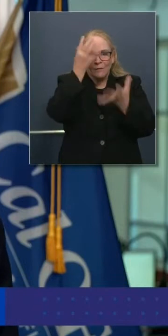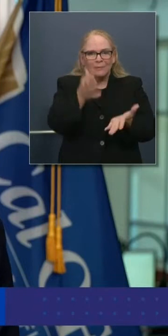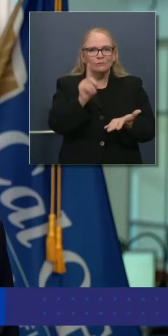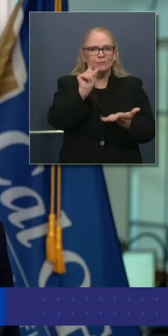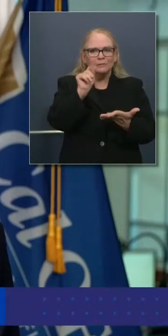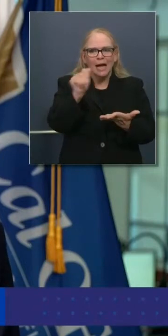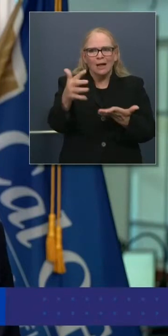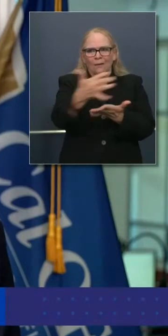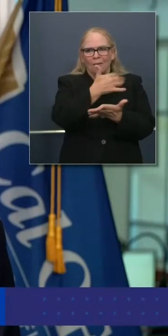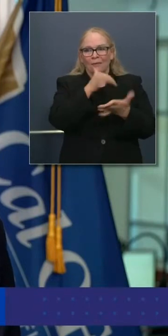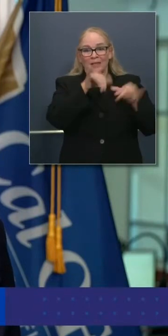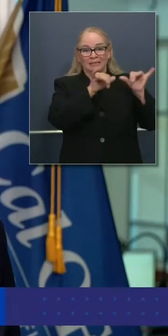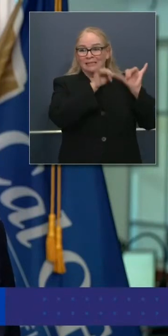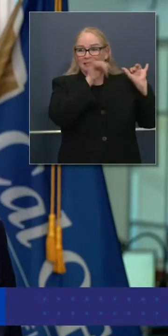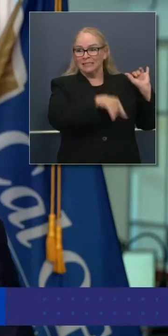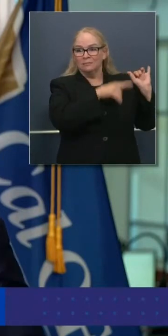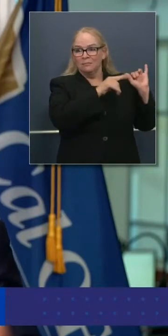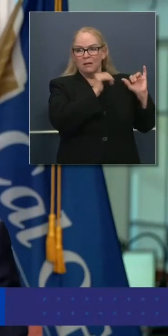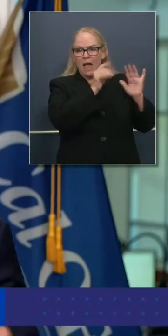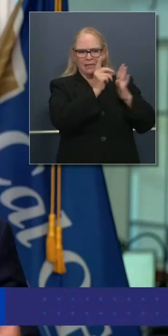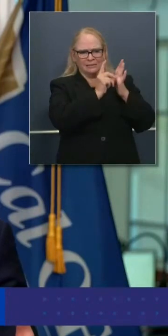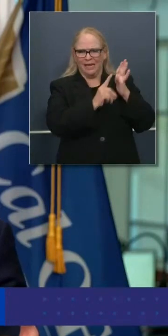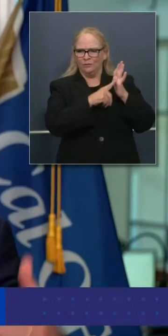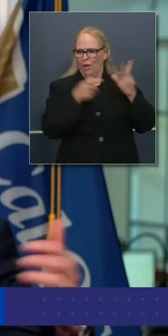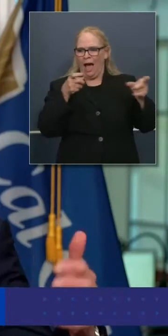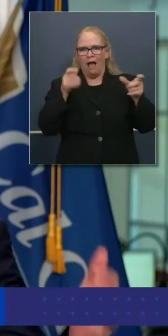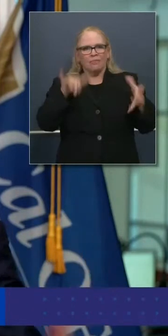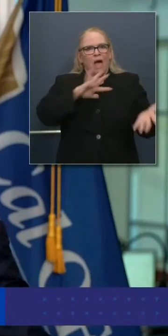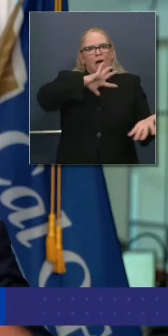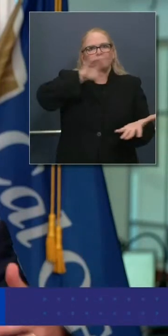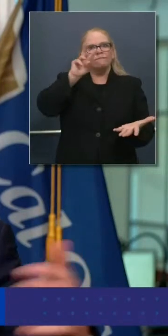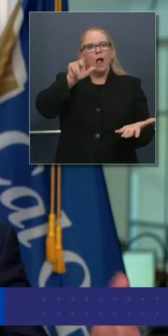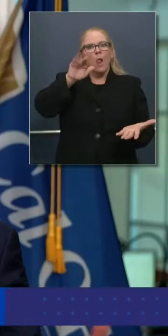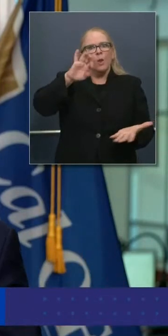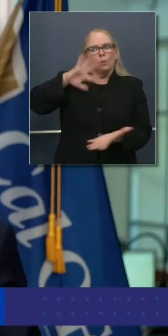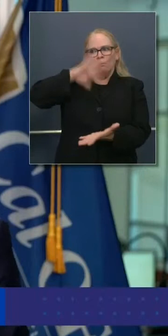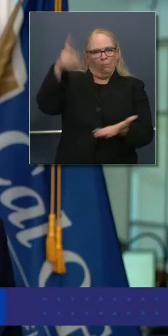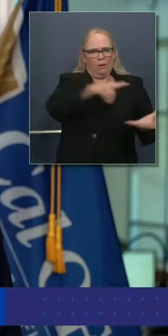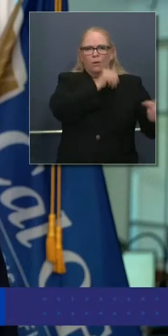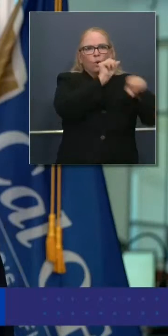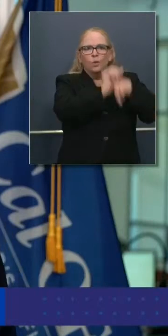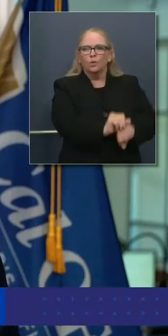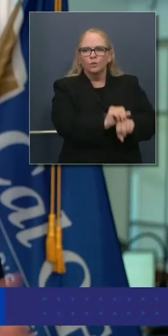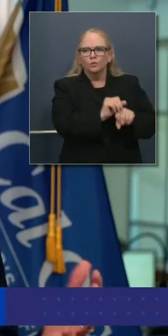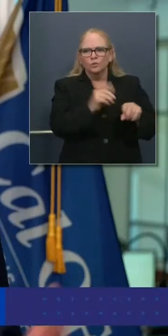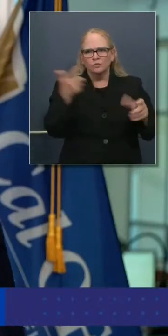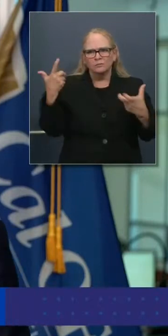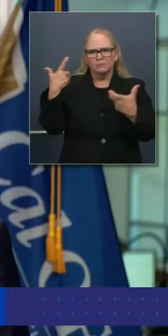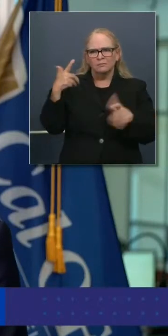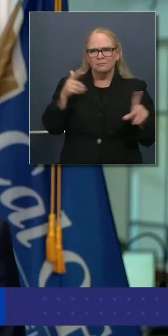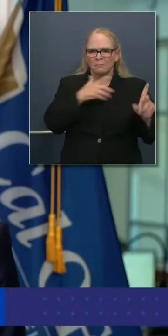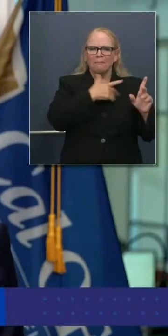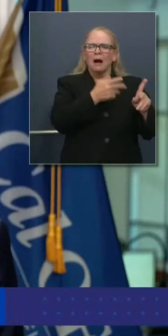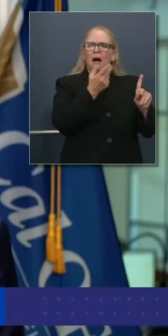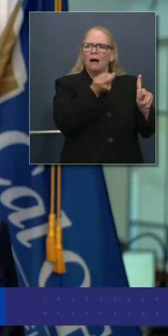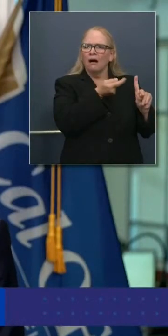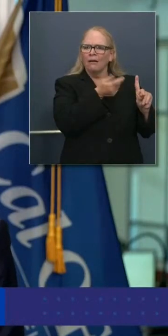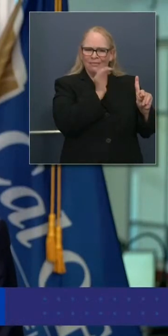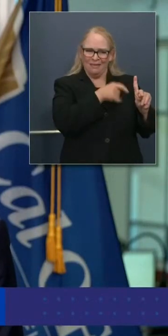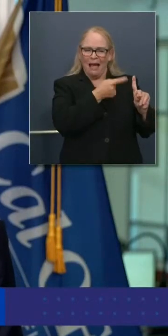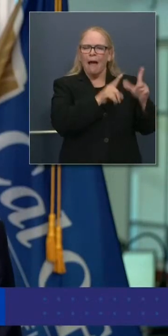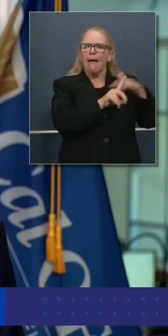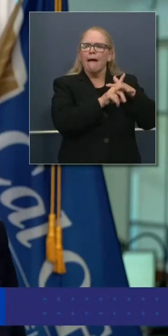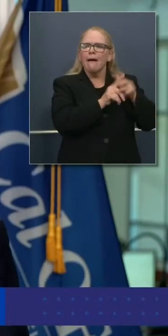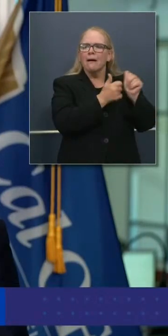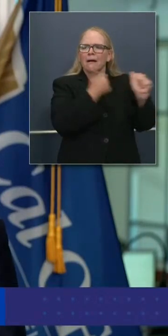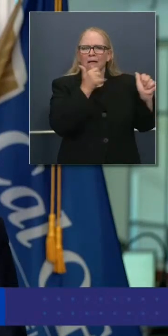world that we're living in, that something, there may be a glitch, there may be an issue with the server. I don't think that's novel, new to anybody,